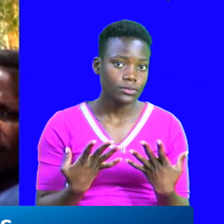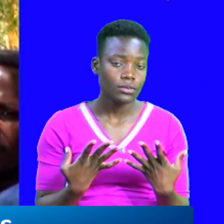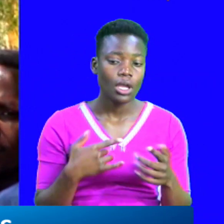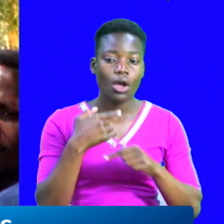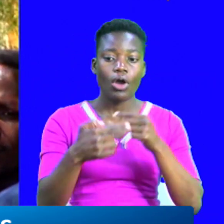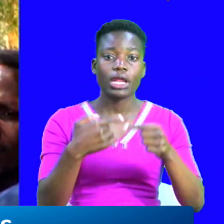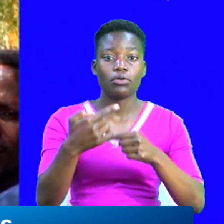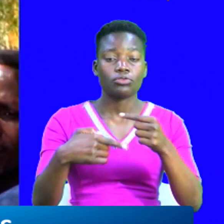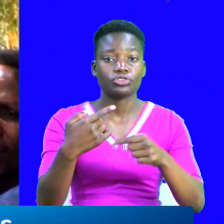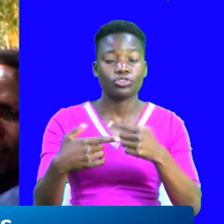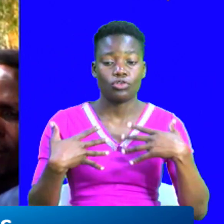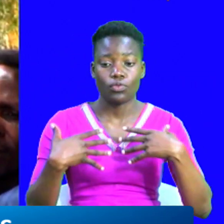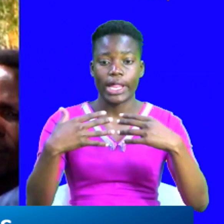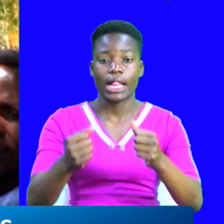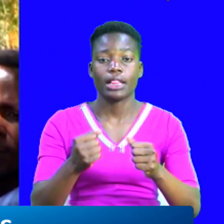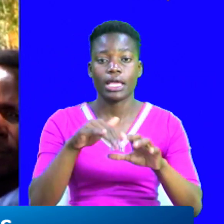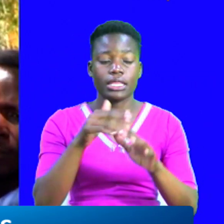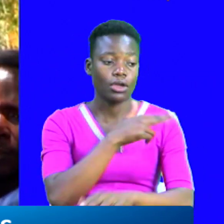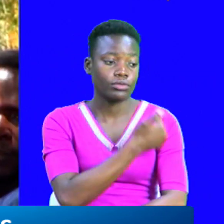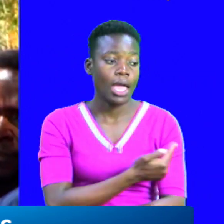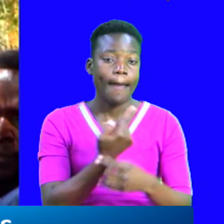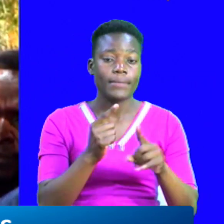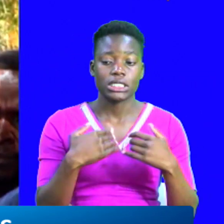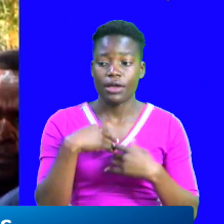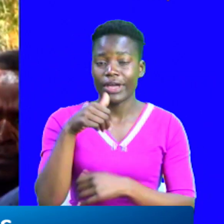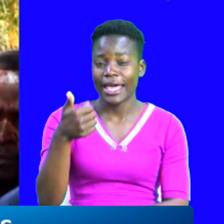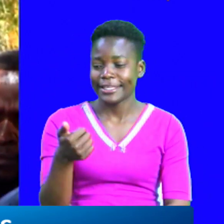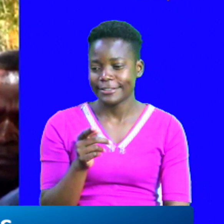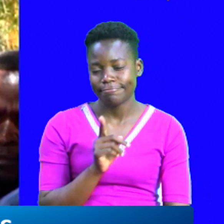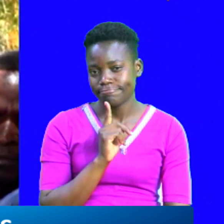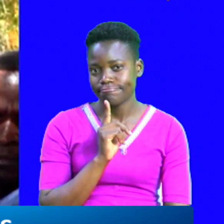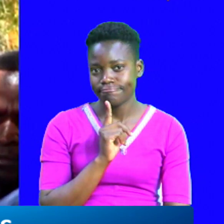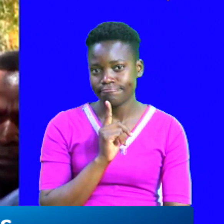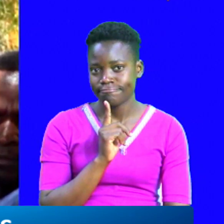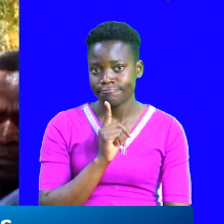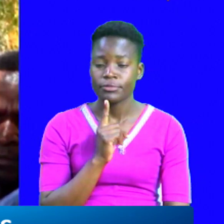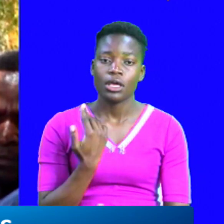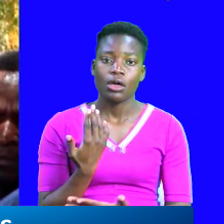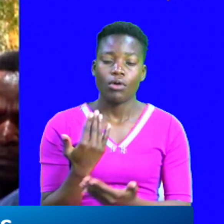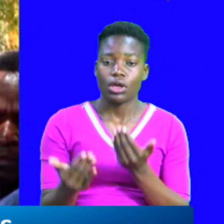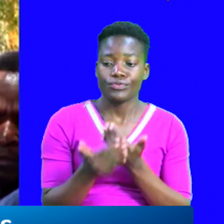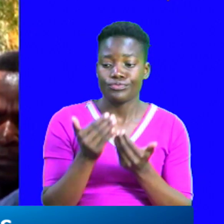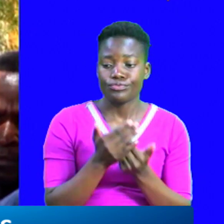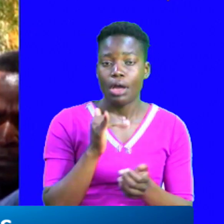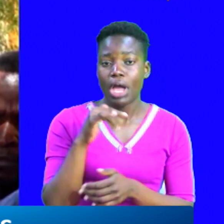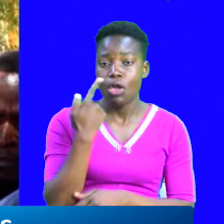wanaendelea kwa hospitali vizuri, lakini kuna wachache wenye wanashughulikiwa saa hii na